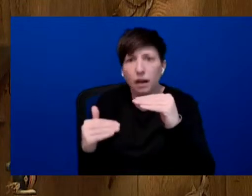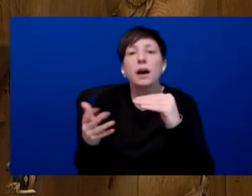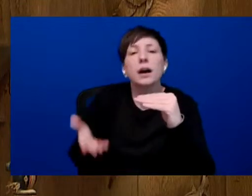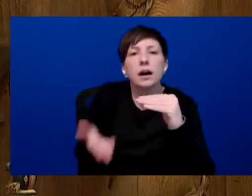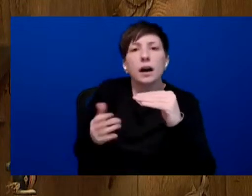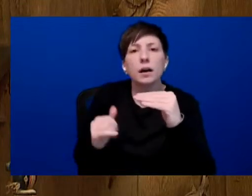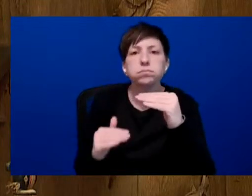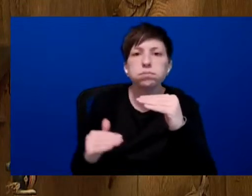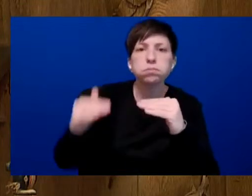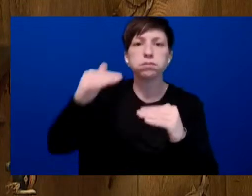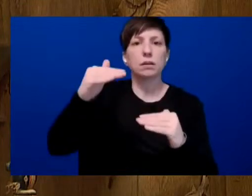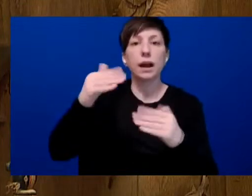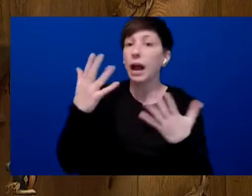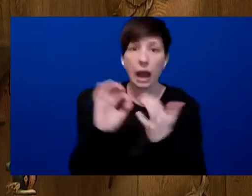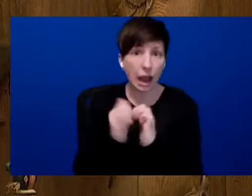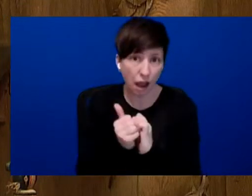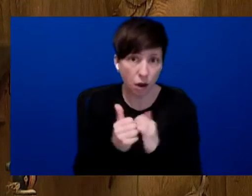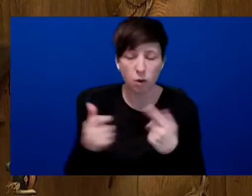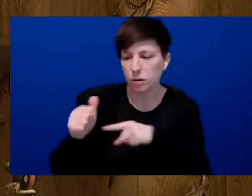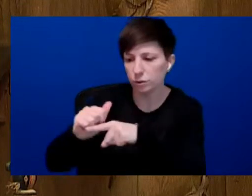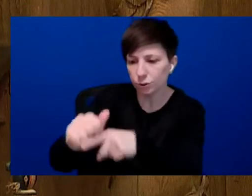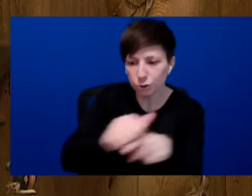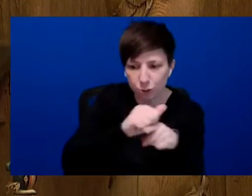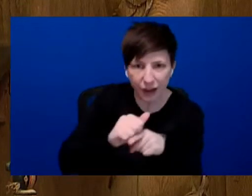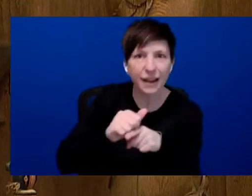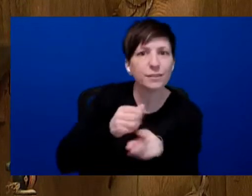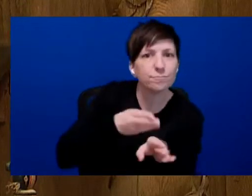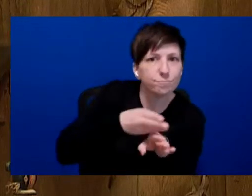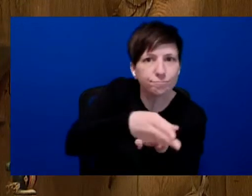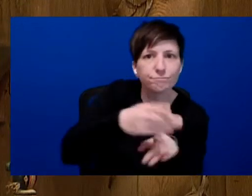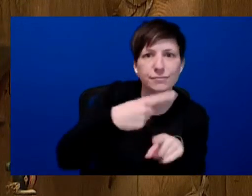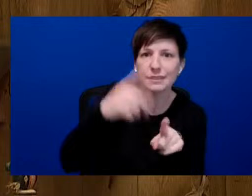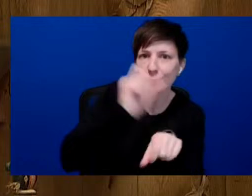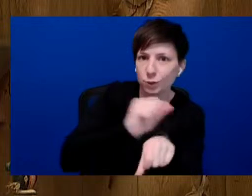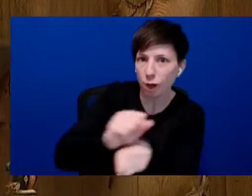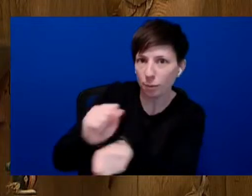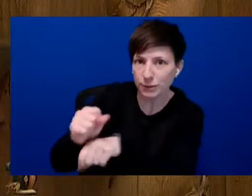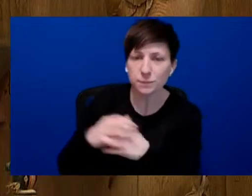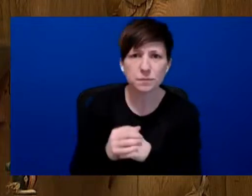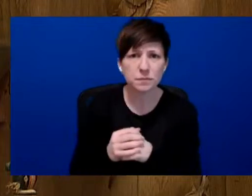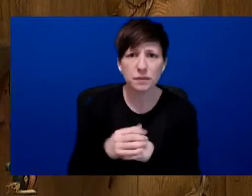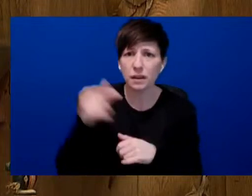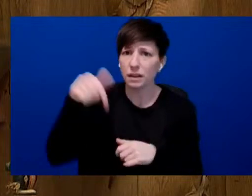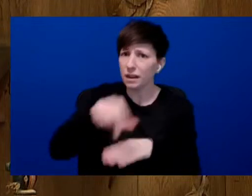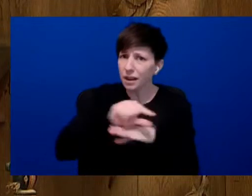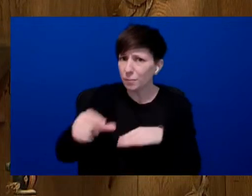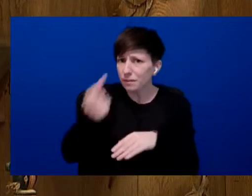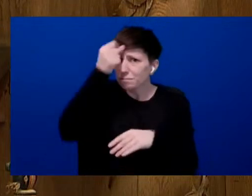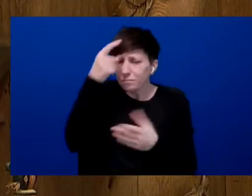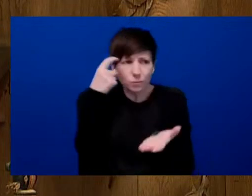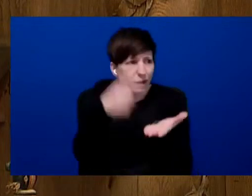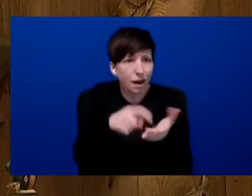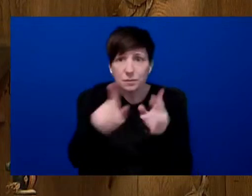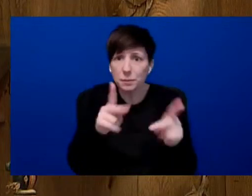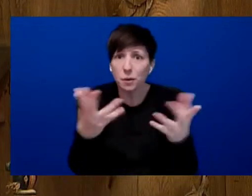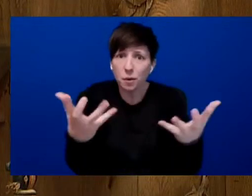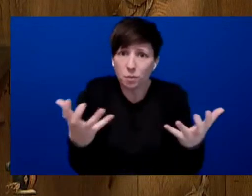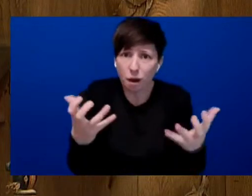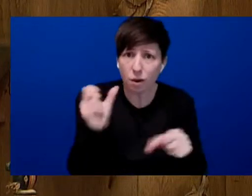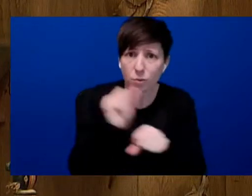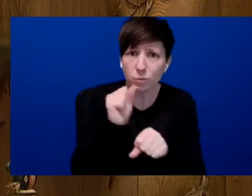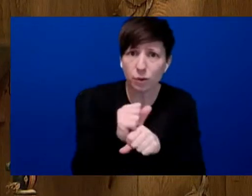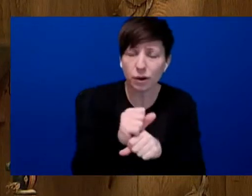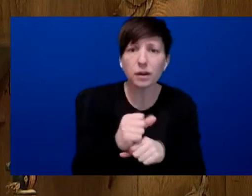training. Your government understands that people want to work and feel better off when they have a job